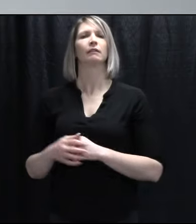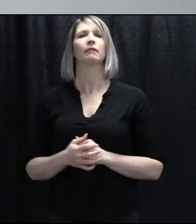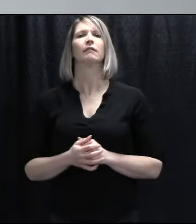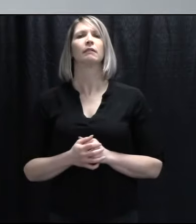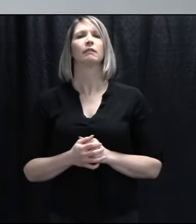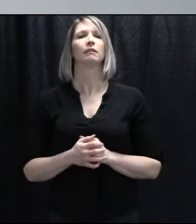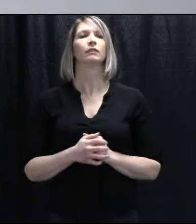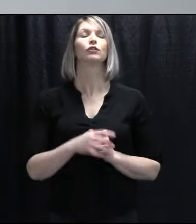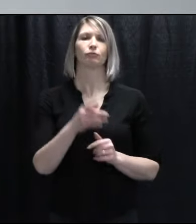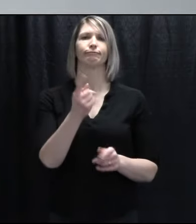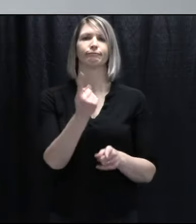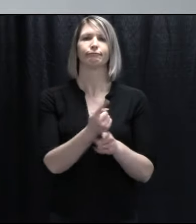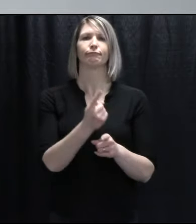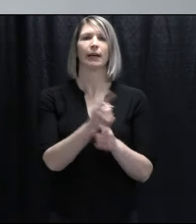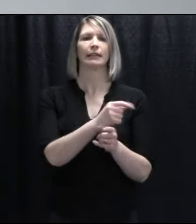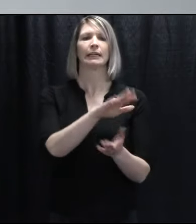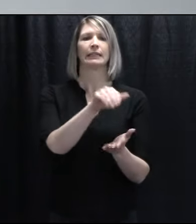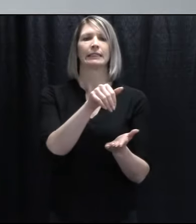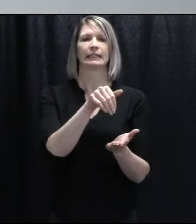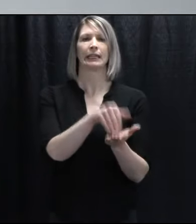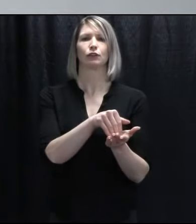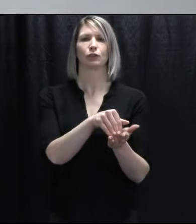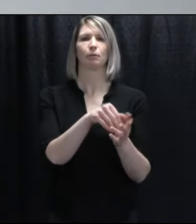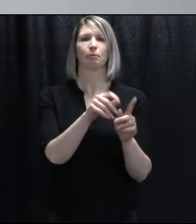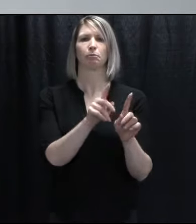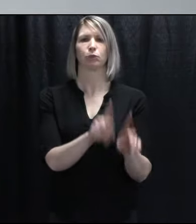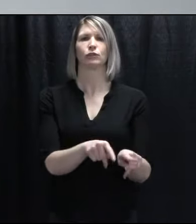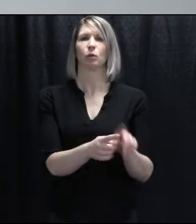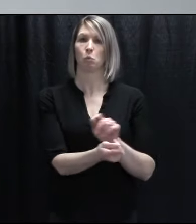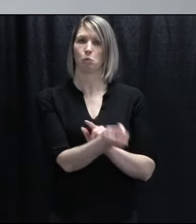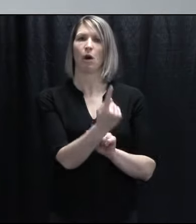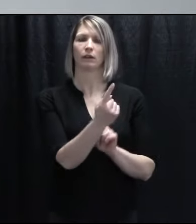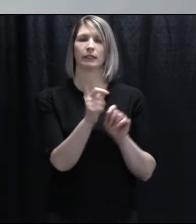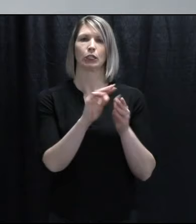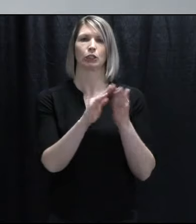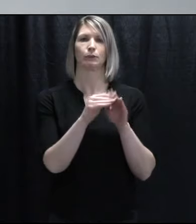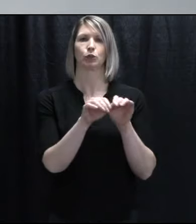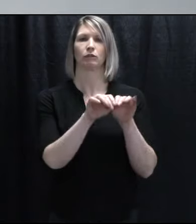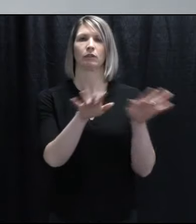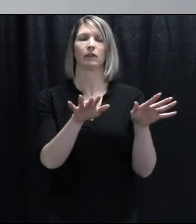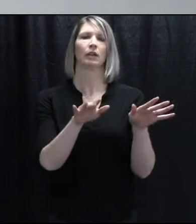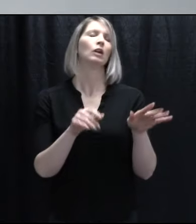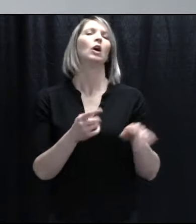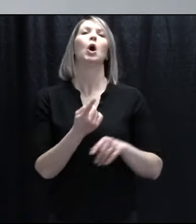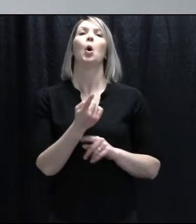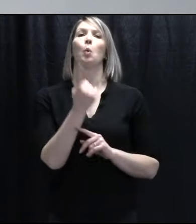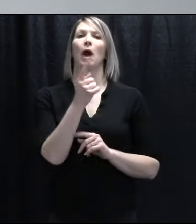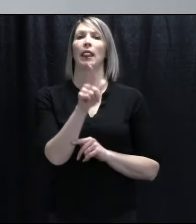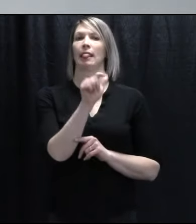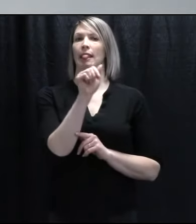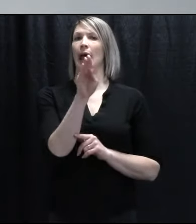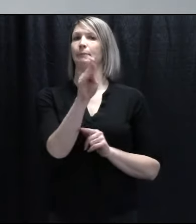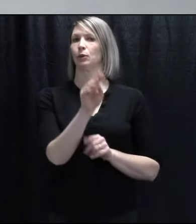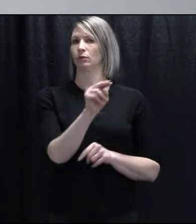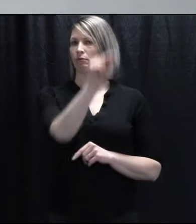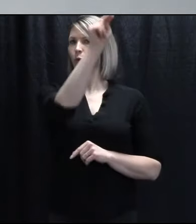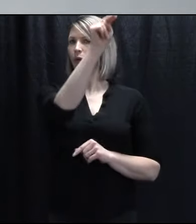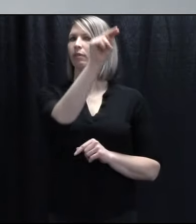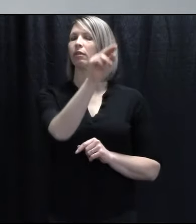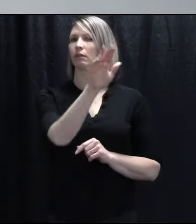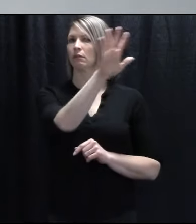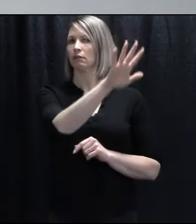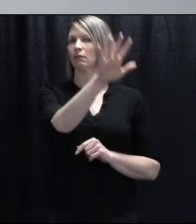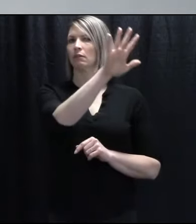The one in Central appears to be community spread, as does the one in Labrador Grenfell Health. The rest, I